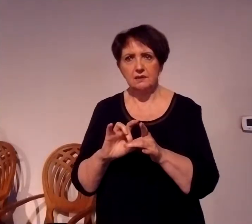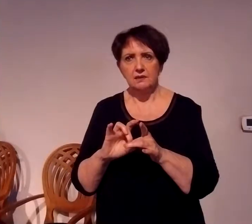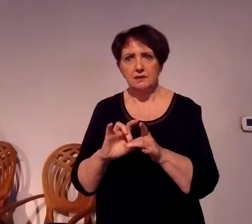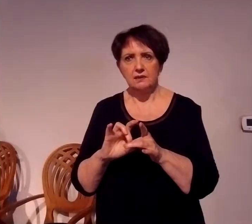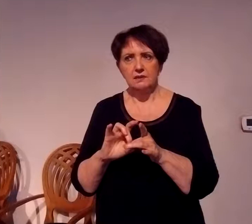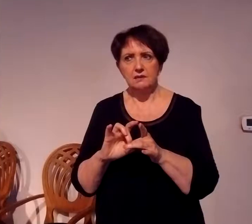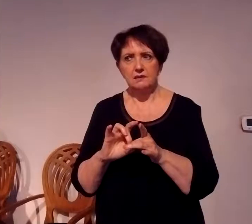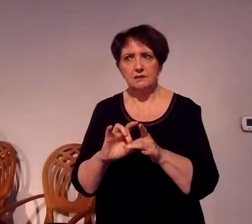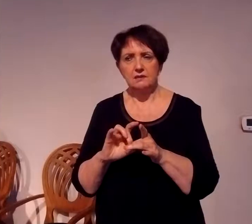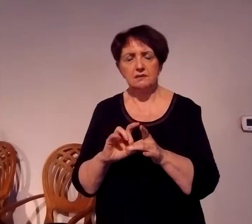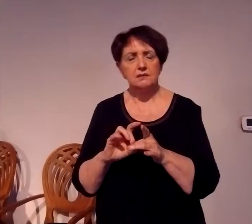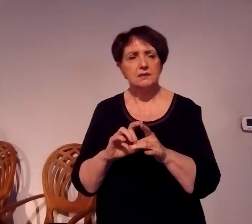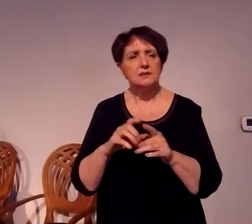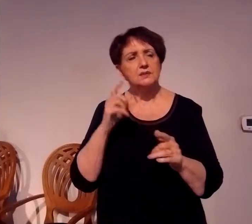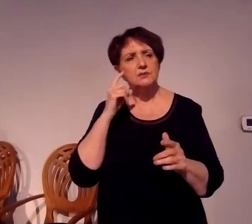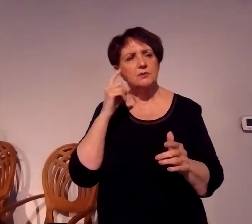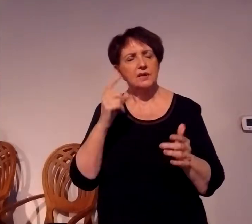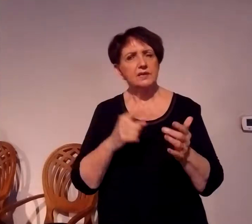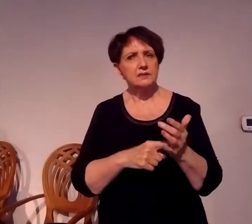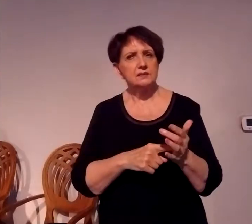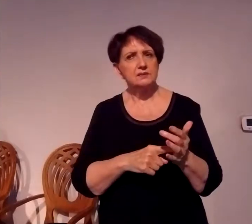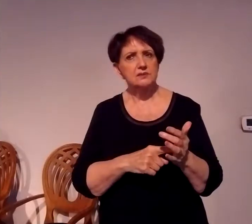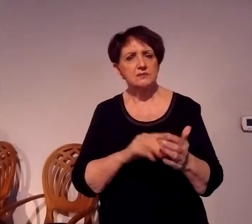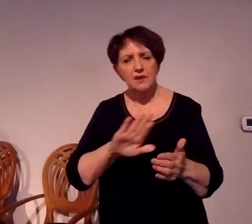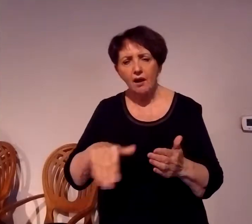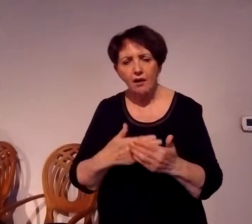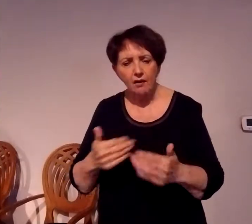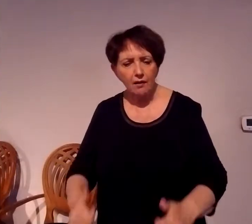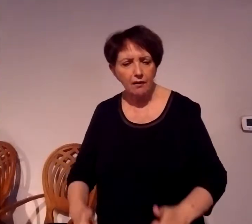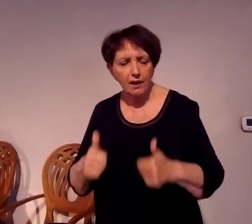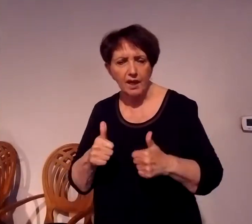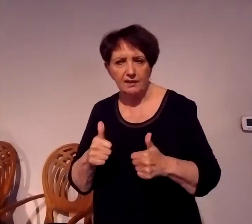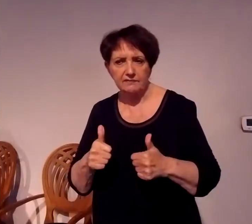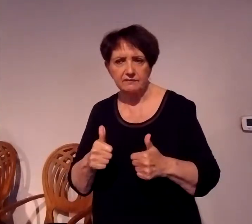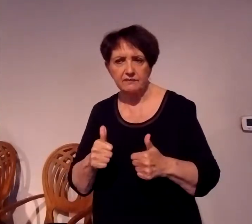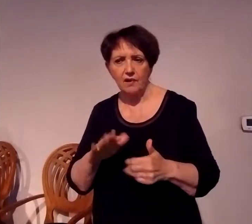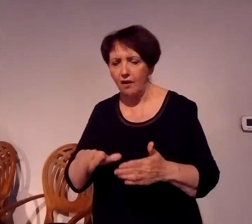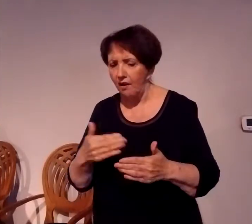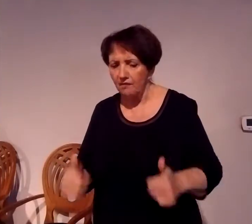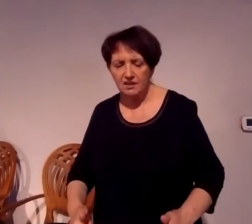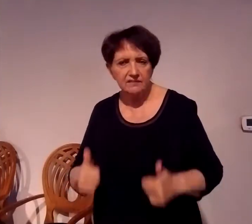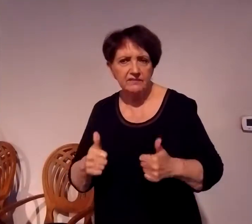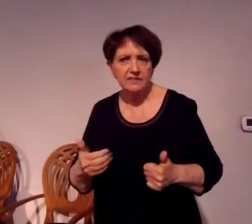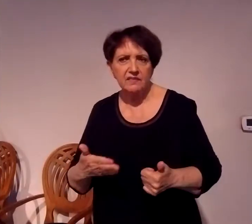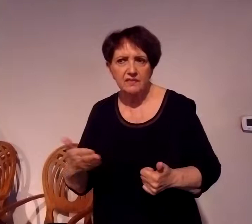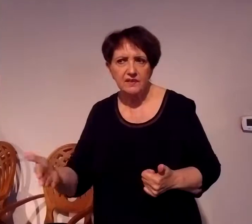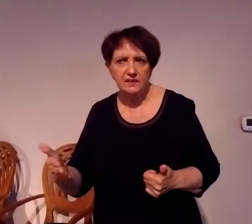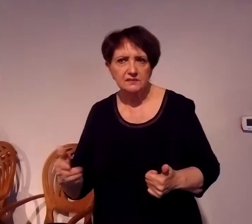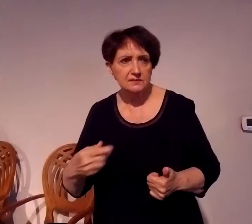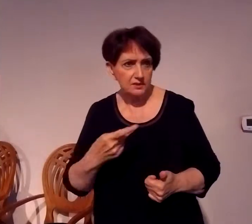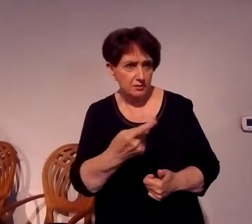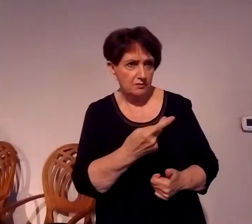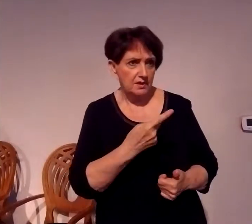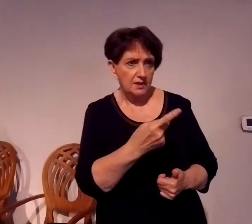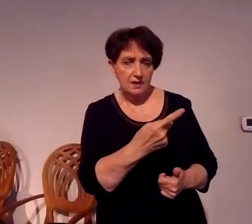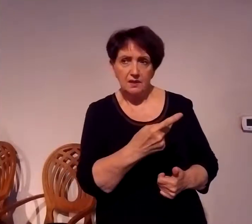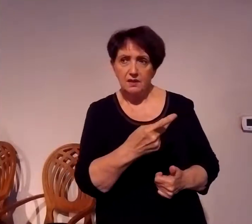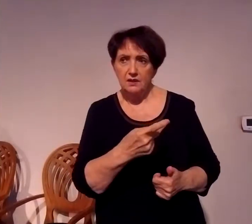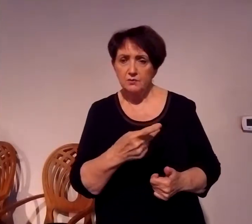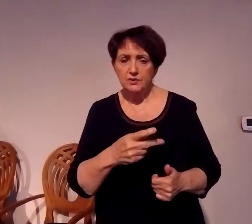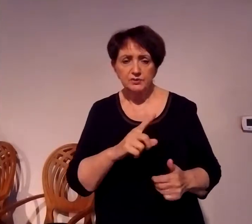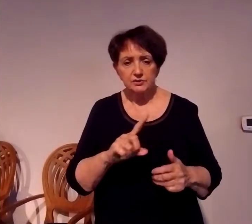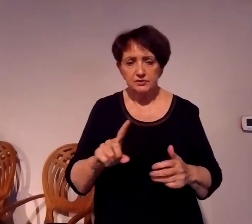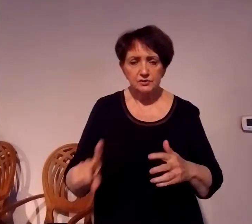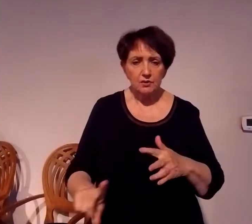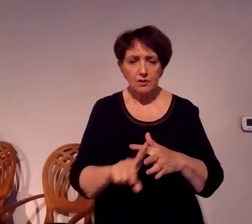And it is a recognition that all life, all beings everywhere, that you and I are emanations of